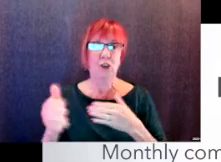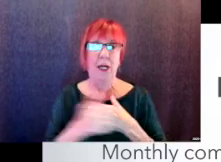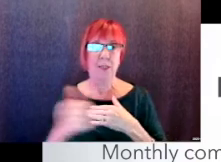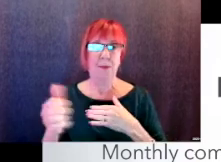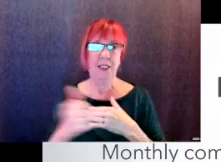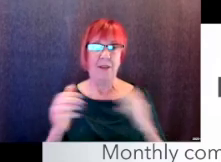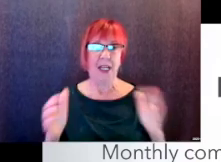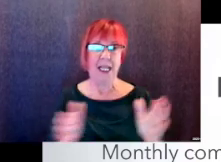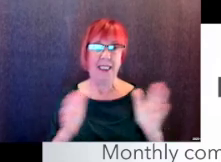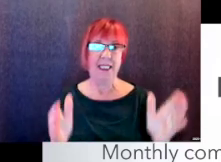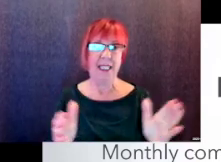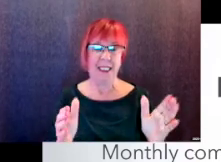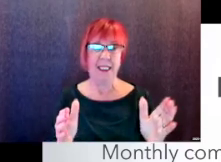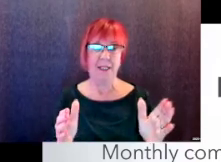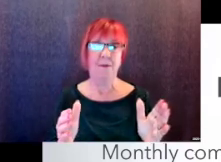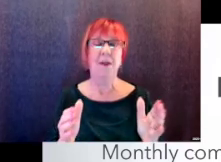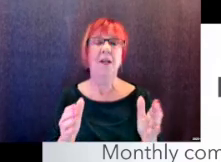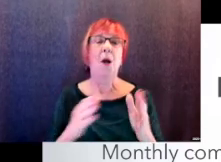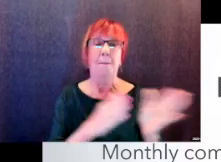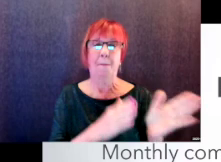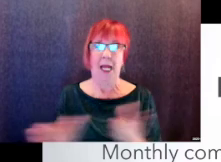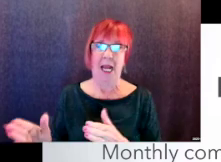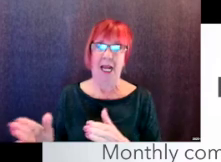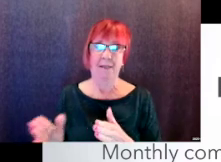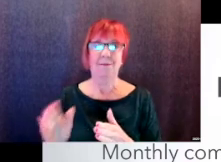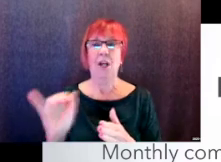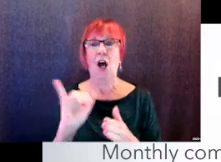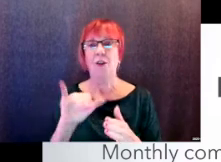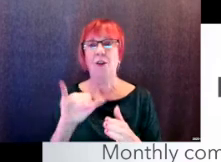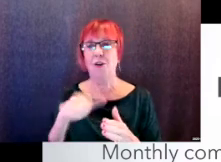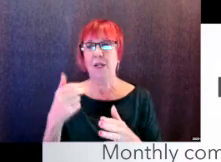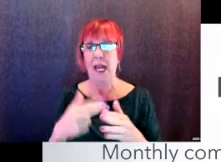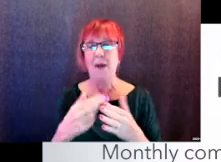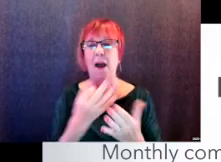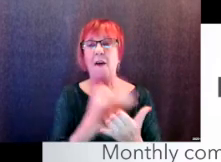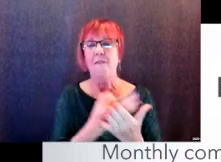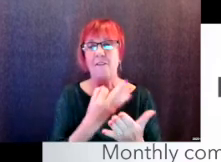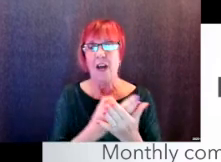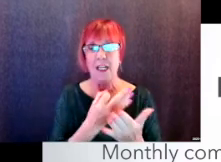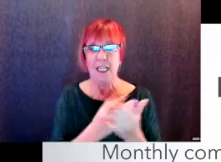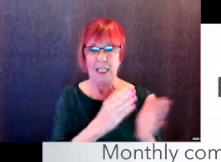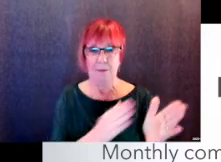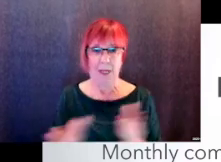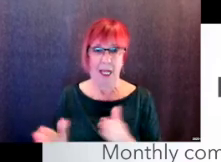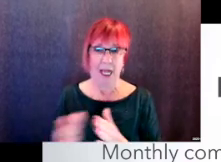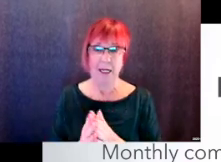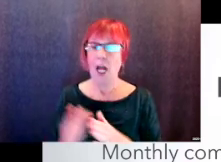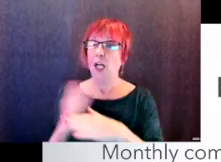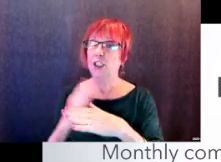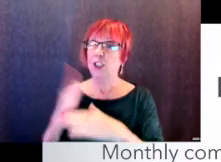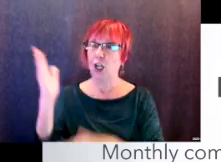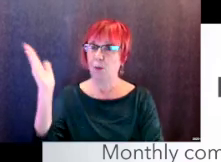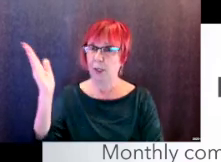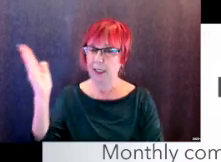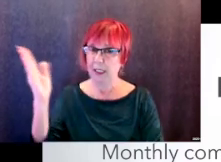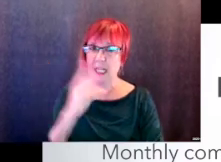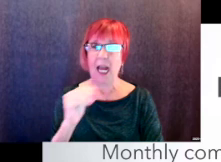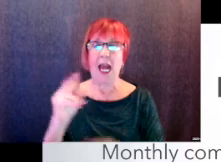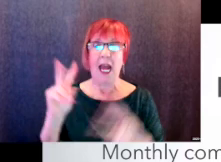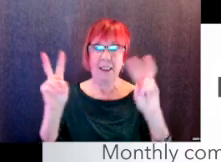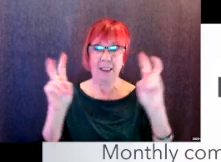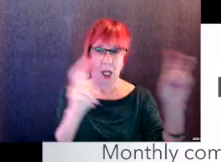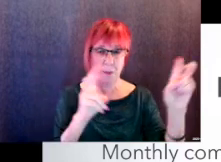projects. However, we understand that community members face unique challenges in attending these meetings compared